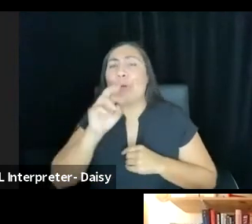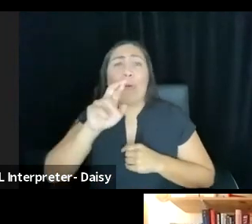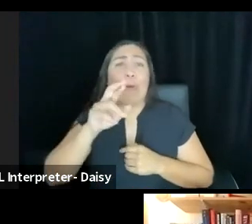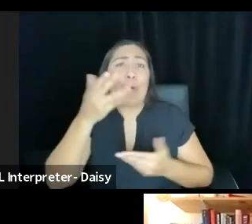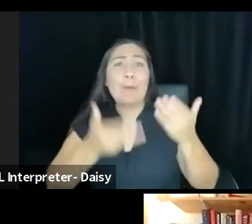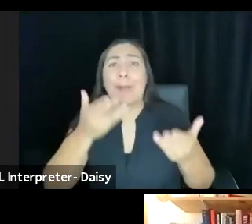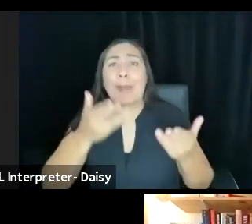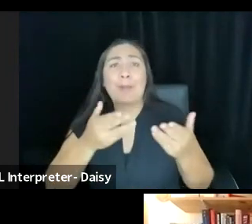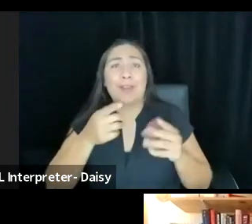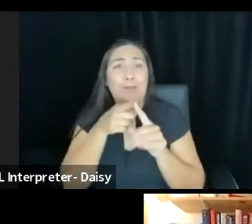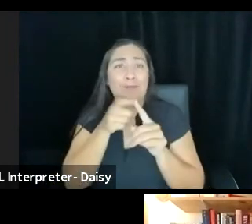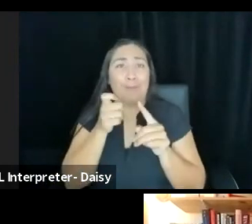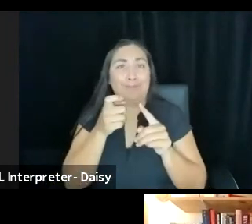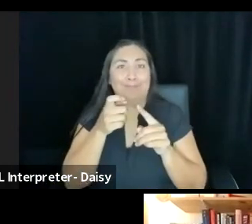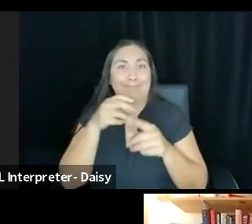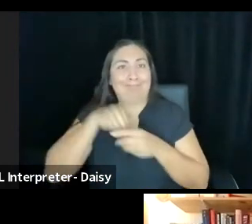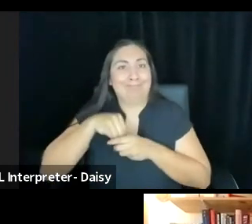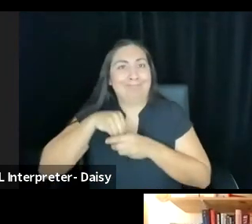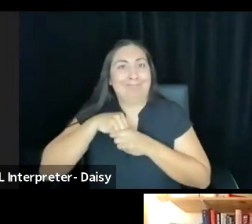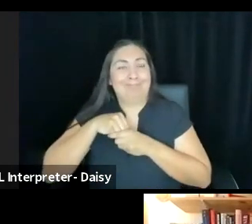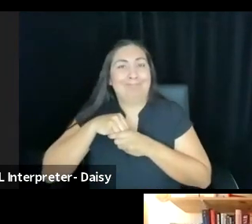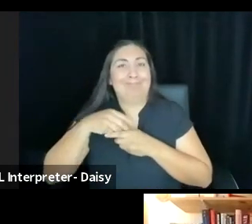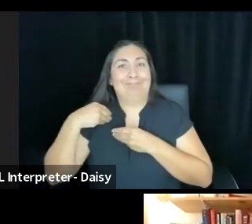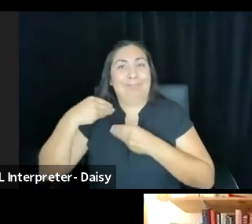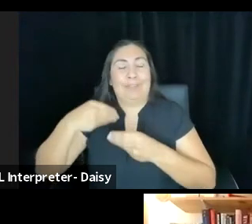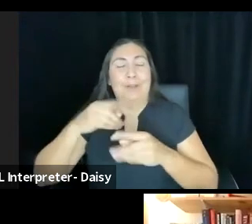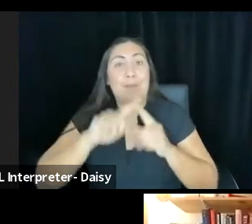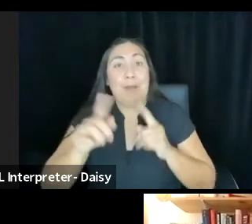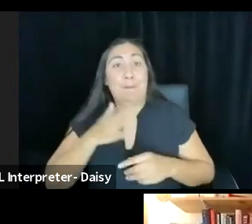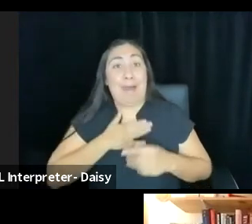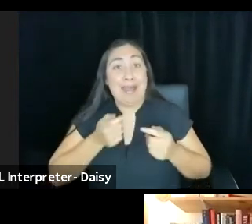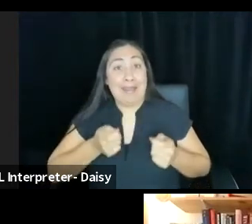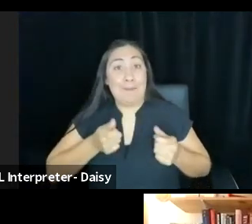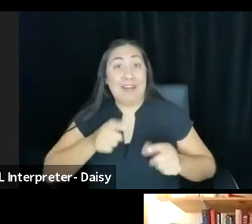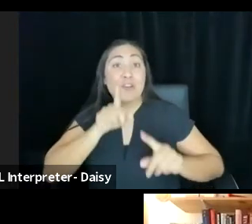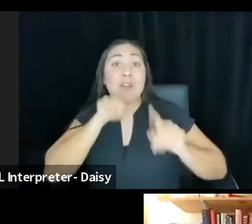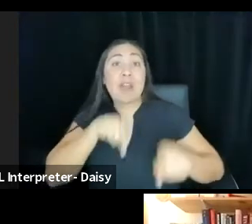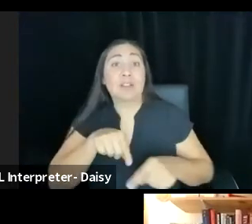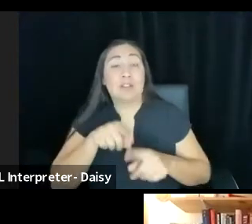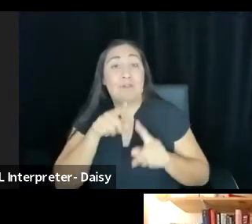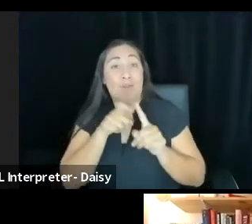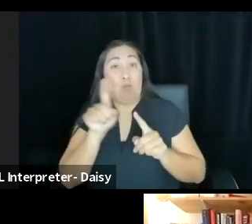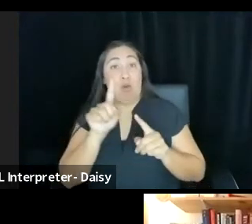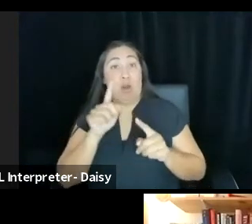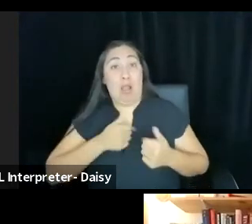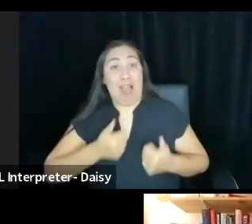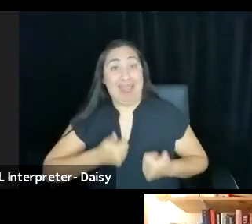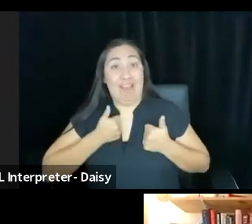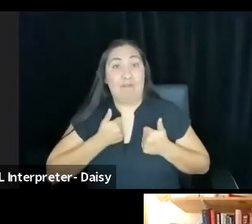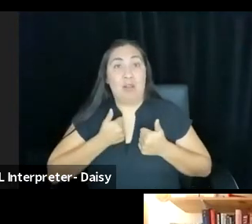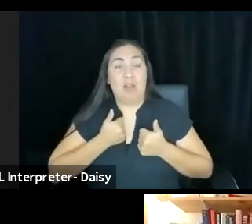my immediate reaction and where I've lived for the last couple of weeks is in this really,